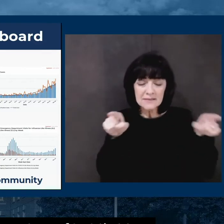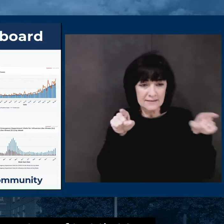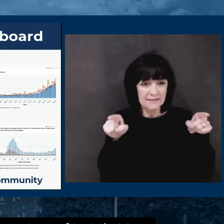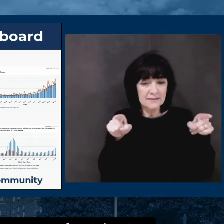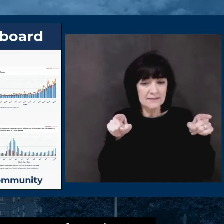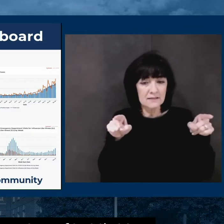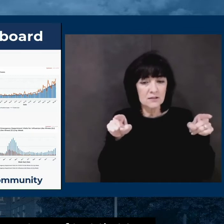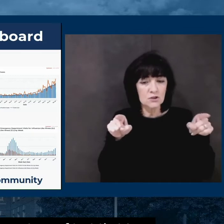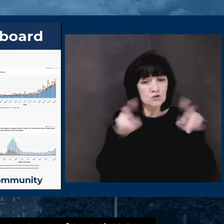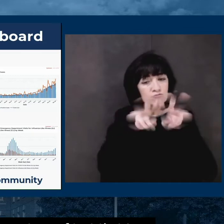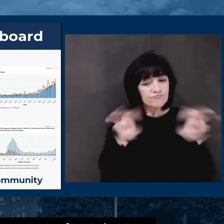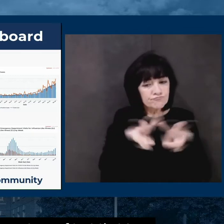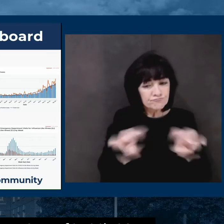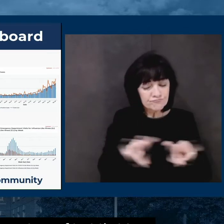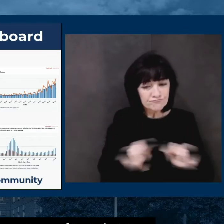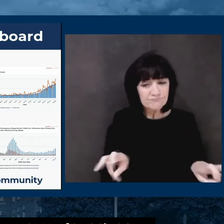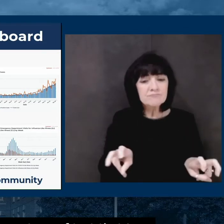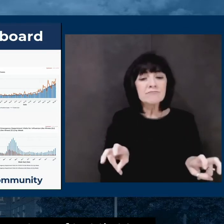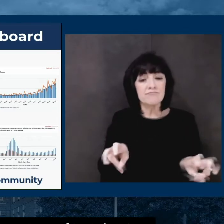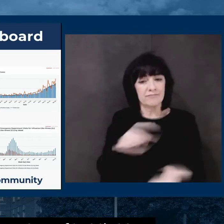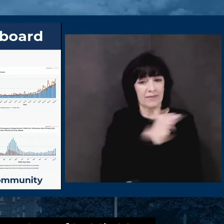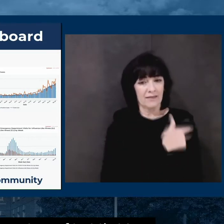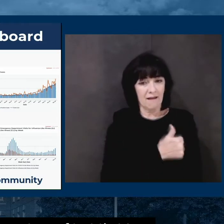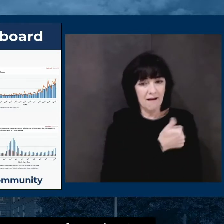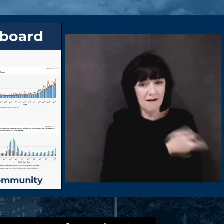then hospitalizations